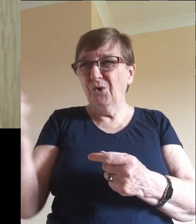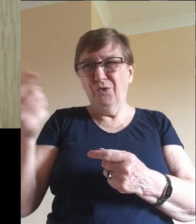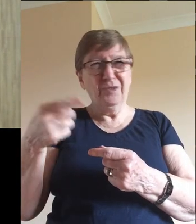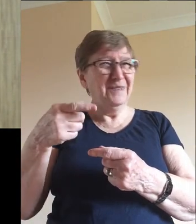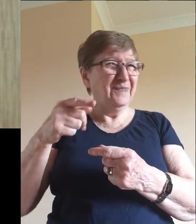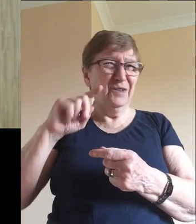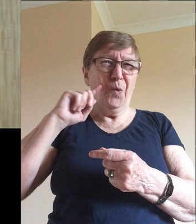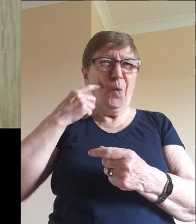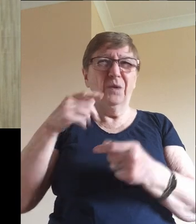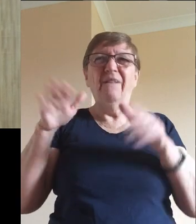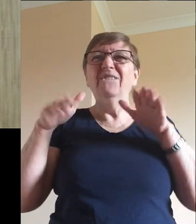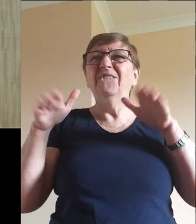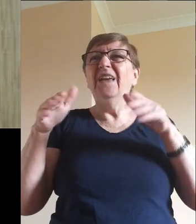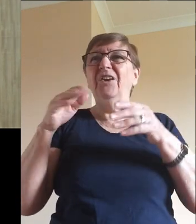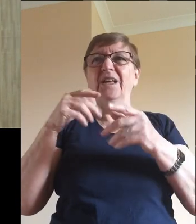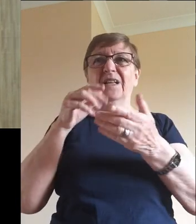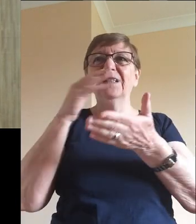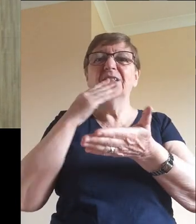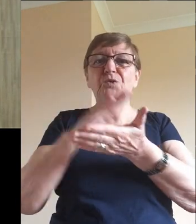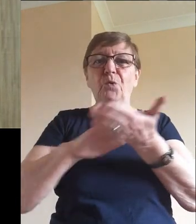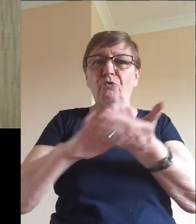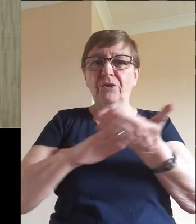do you believe them? What are we to do?